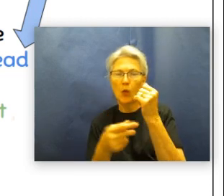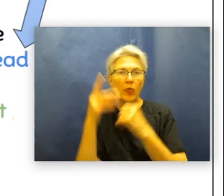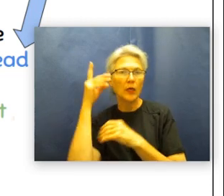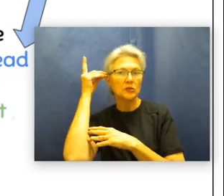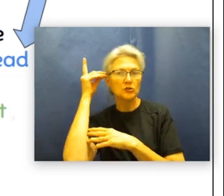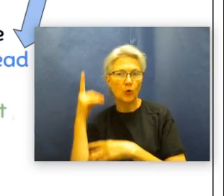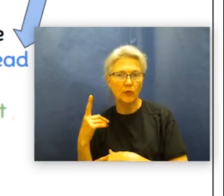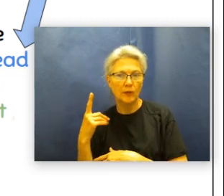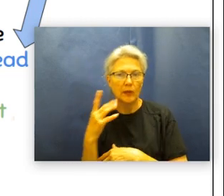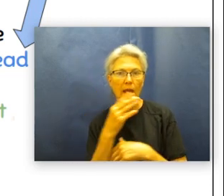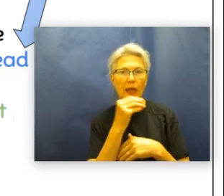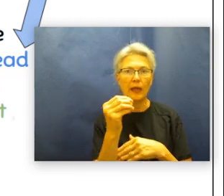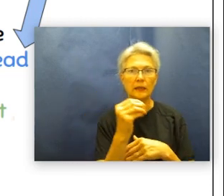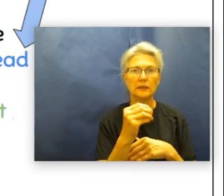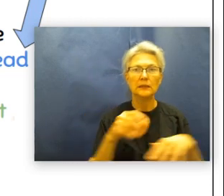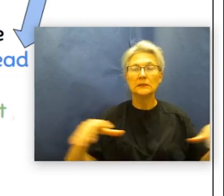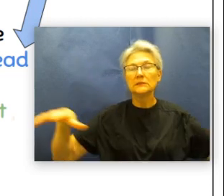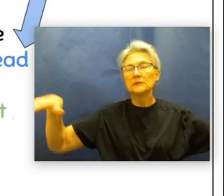and Scarecrow.